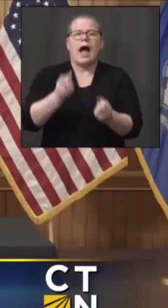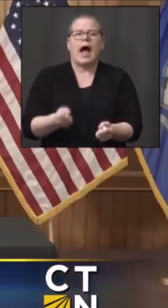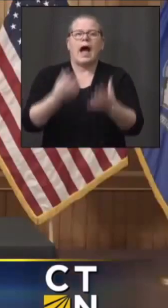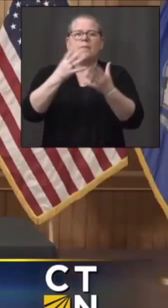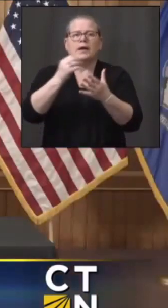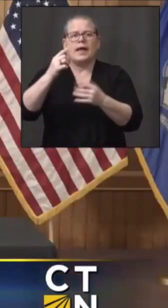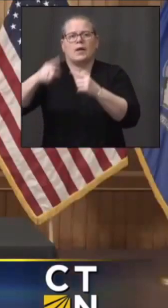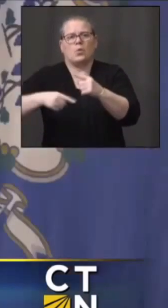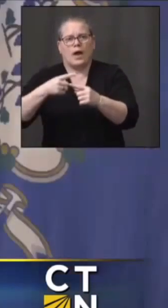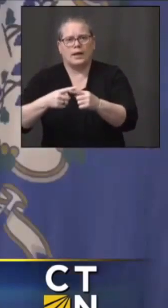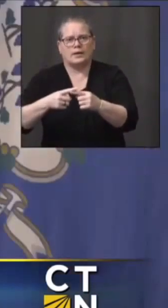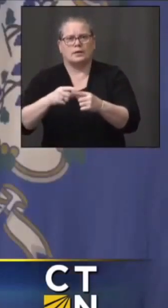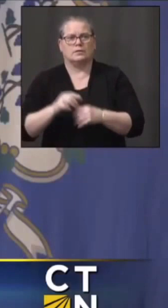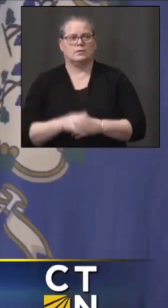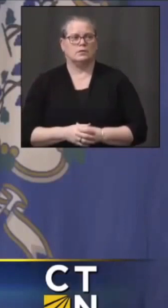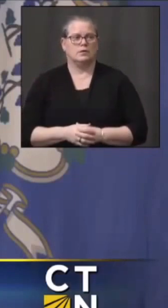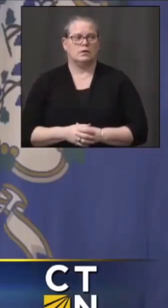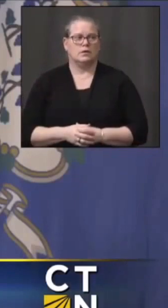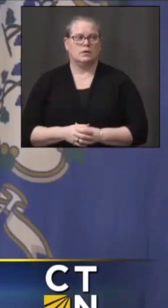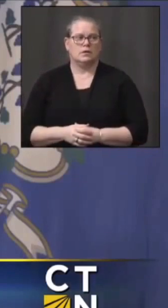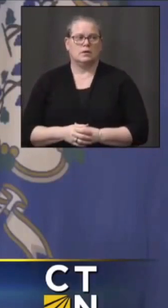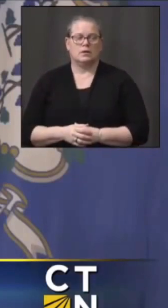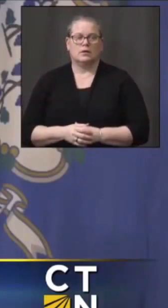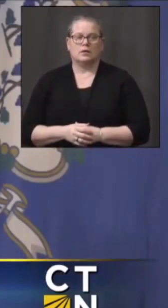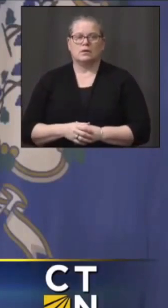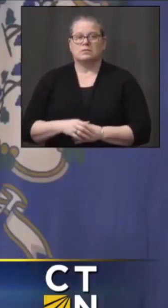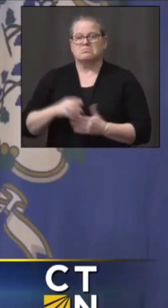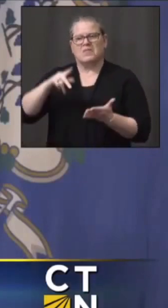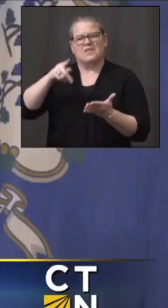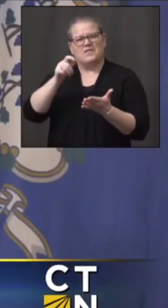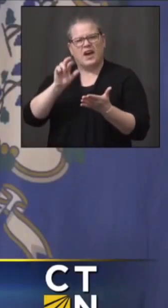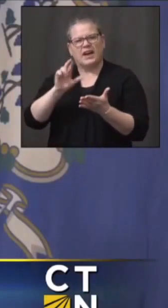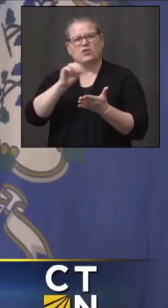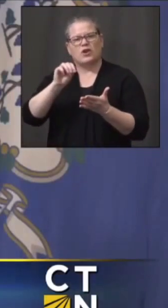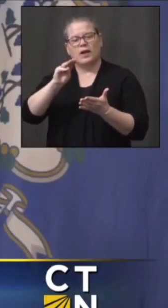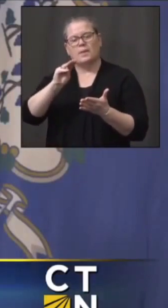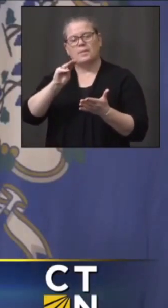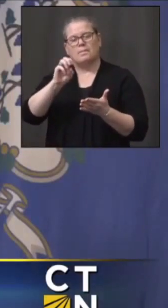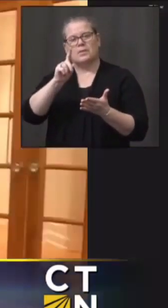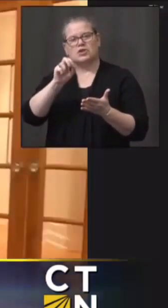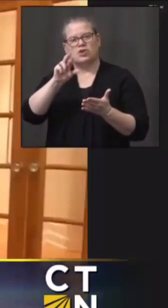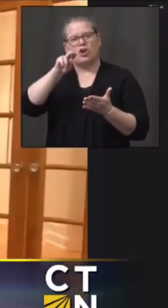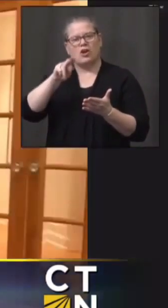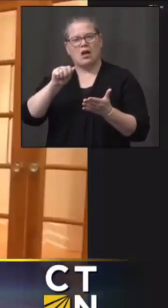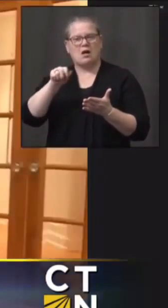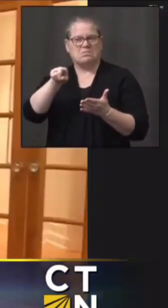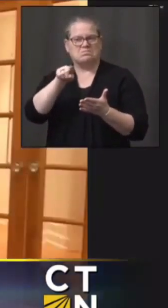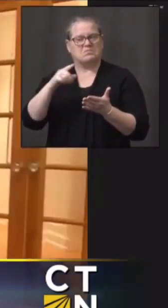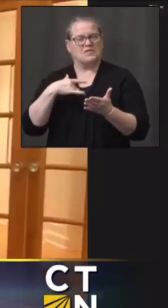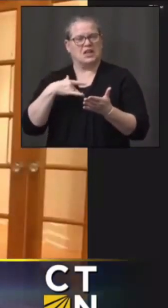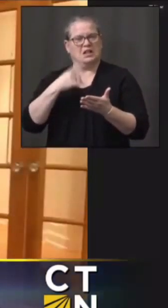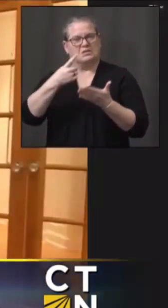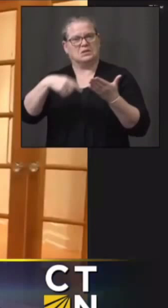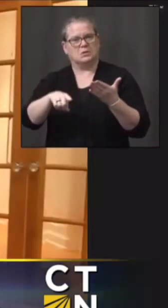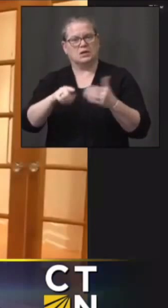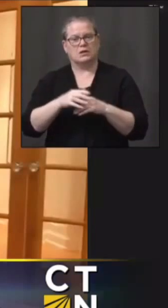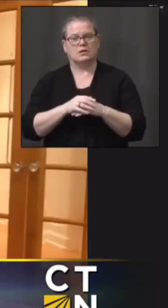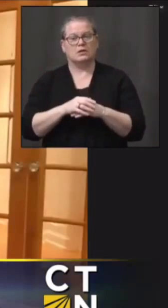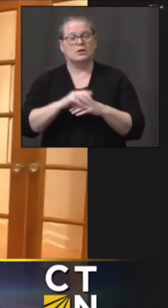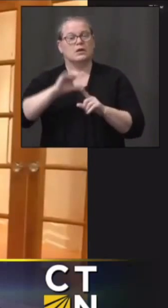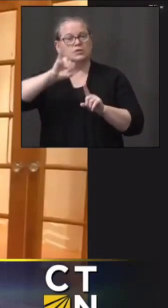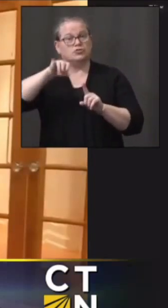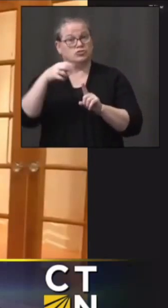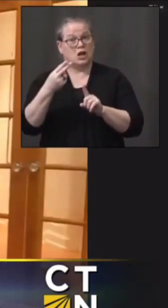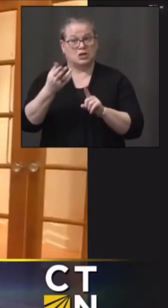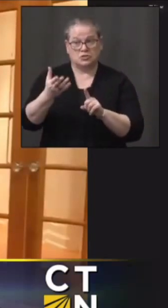Pfizer and Moderna, I might say, they're coming on in a week as well. Josh, you want to run through that? That's right. So no changes from what the governor shared